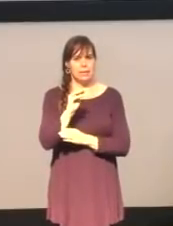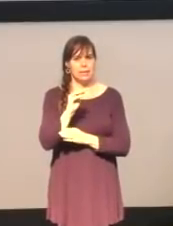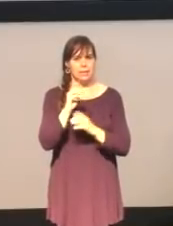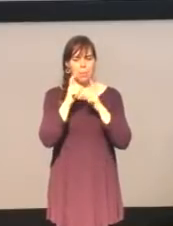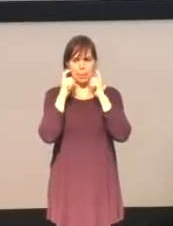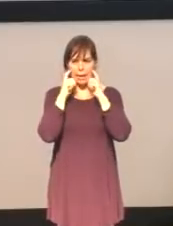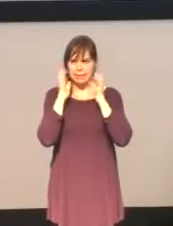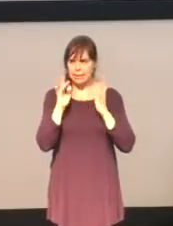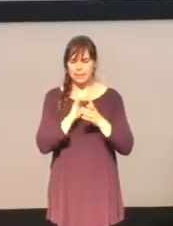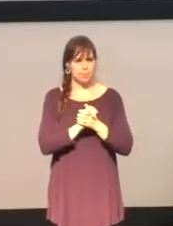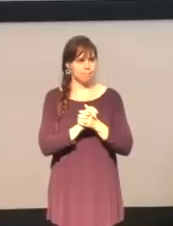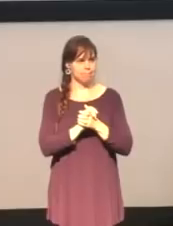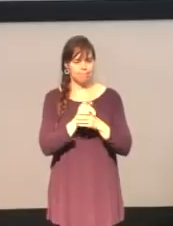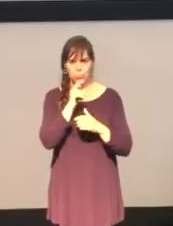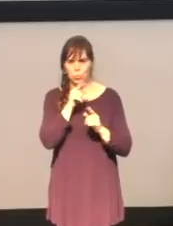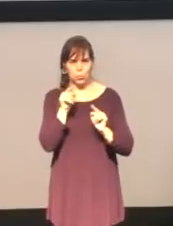masking. Who wants? I think